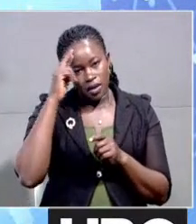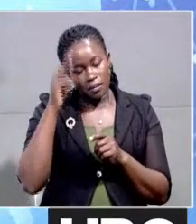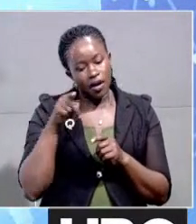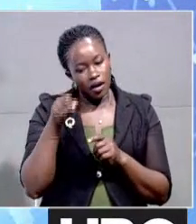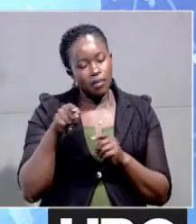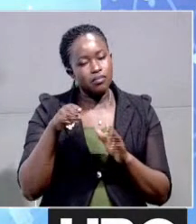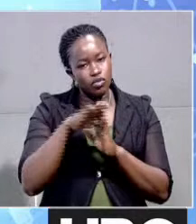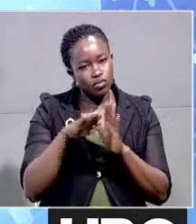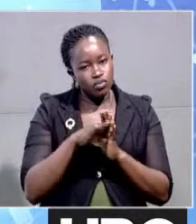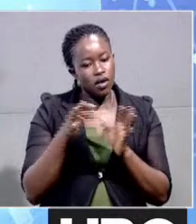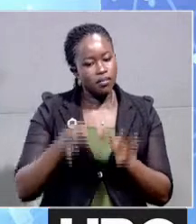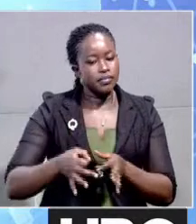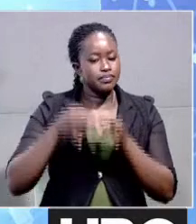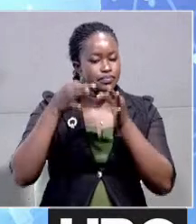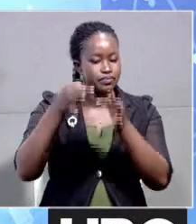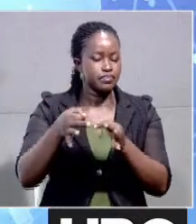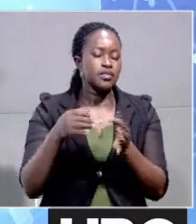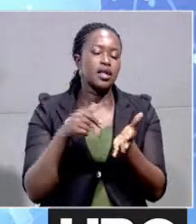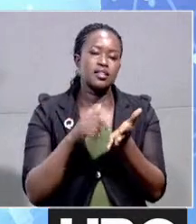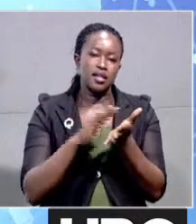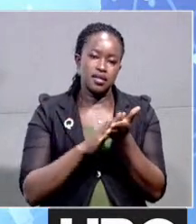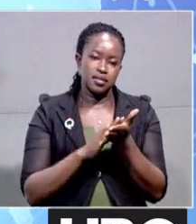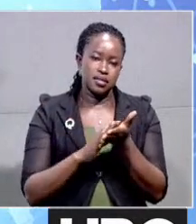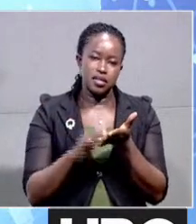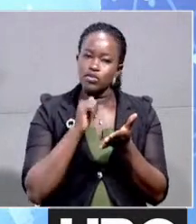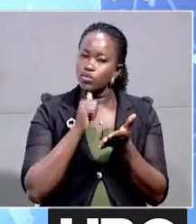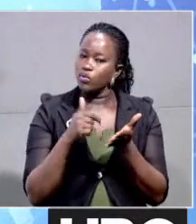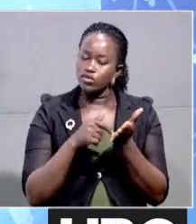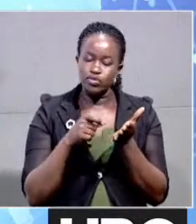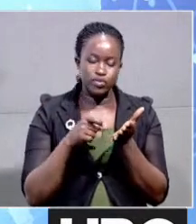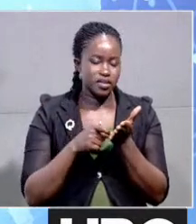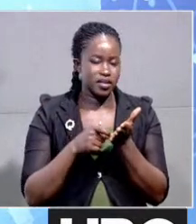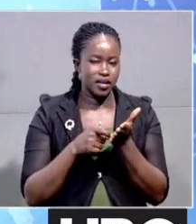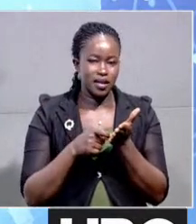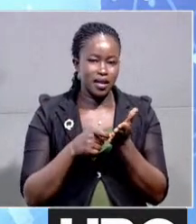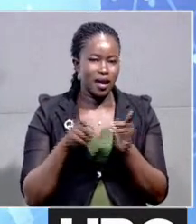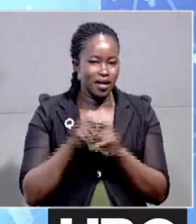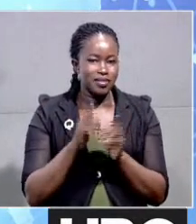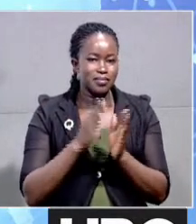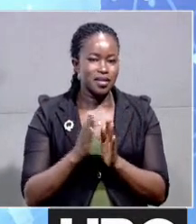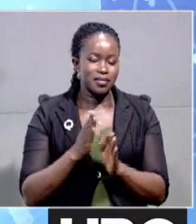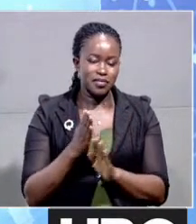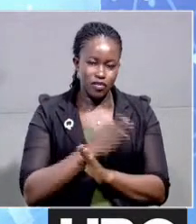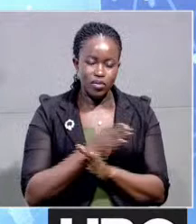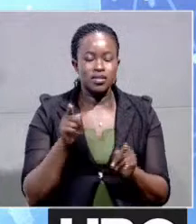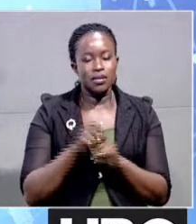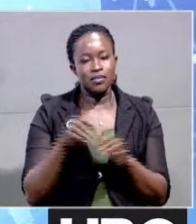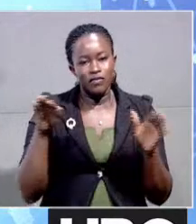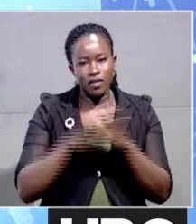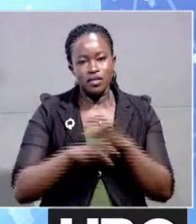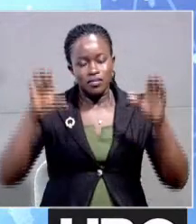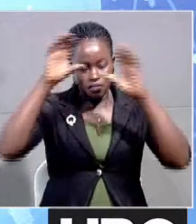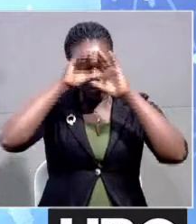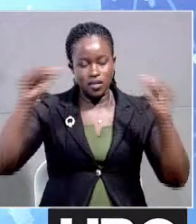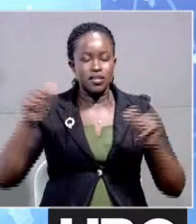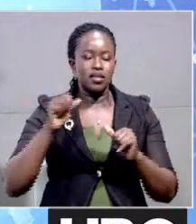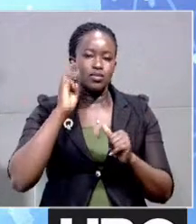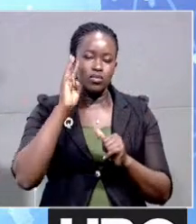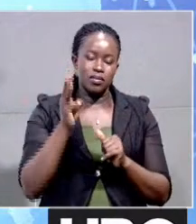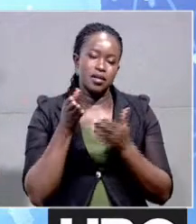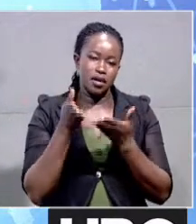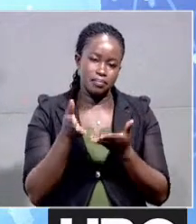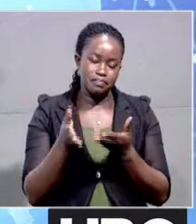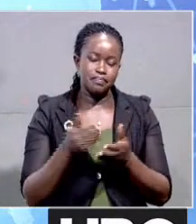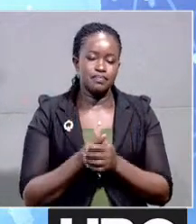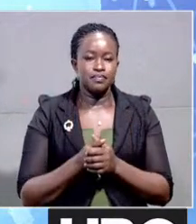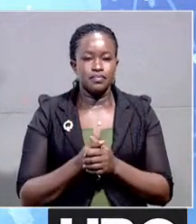function has been postponed to Thursday this week. And of course, it will be presided over by Vice President Jessica